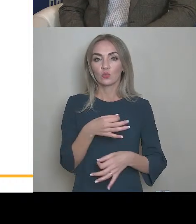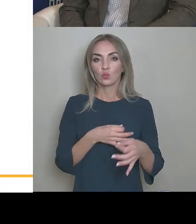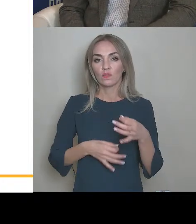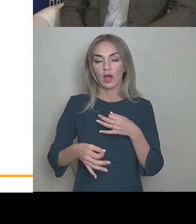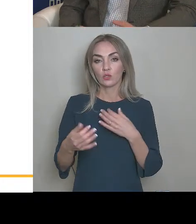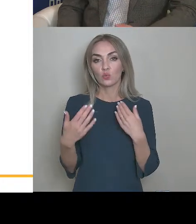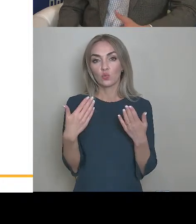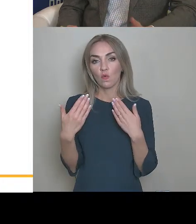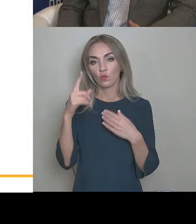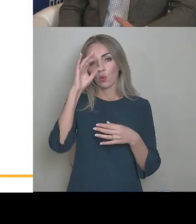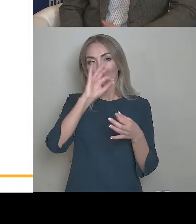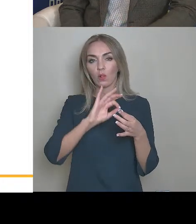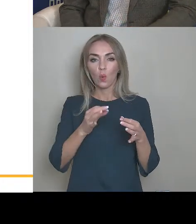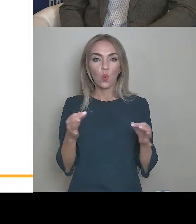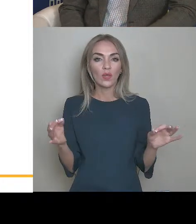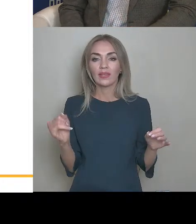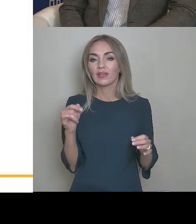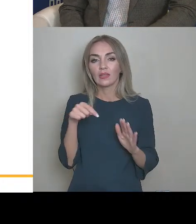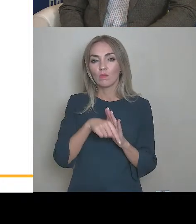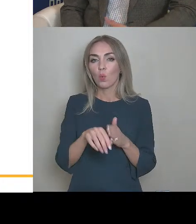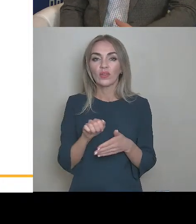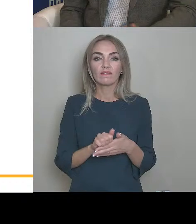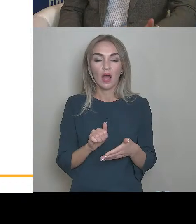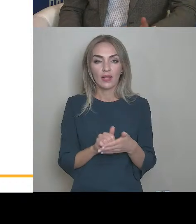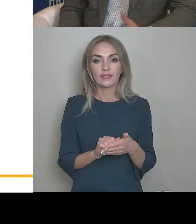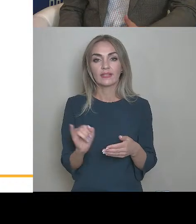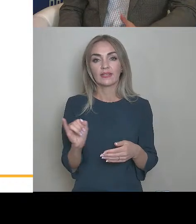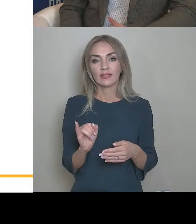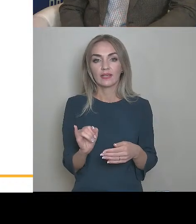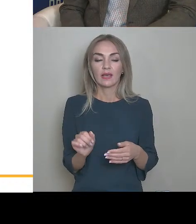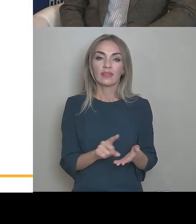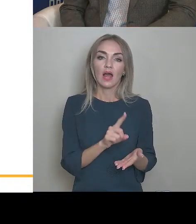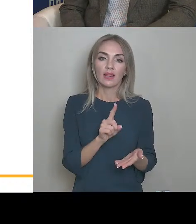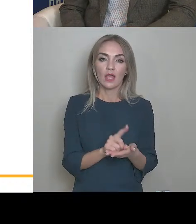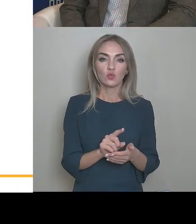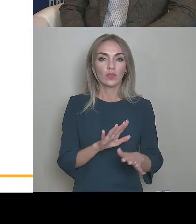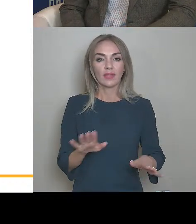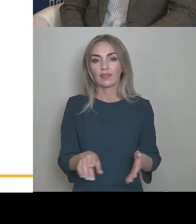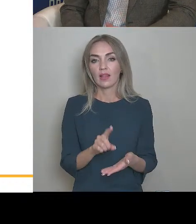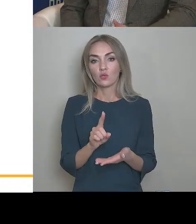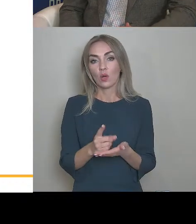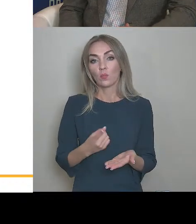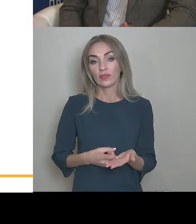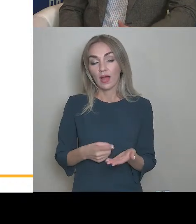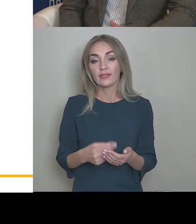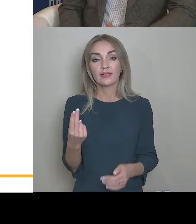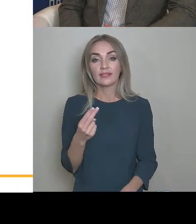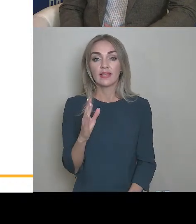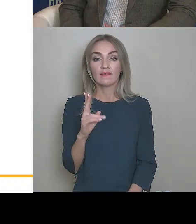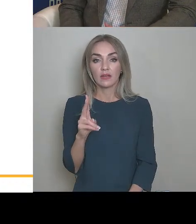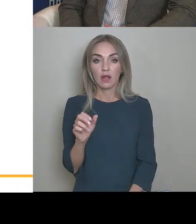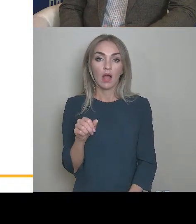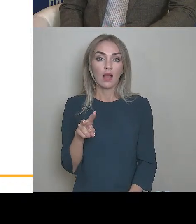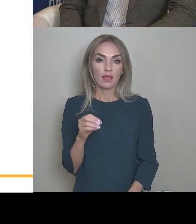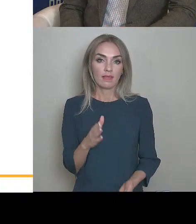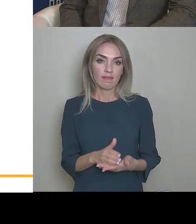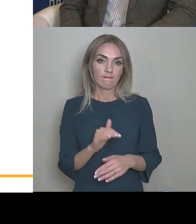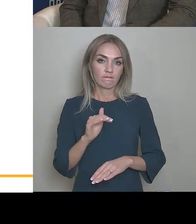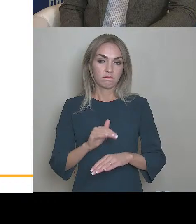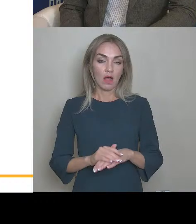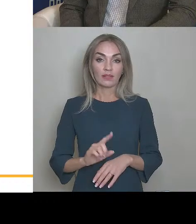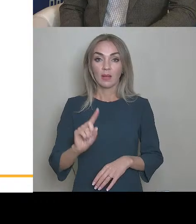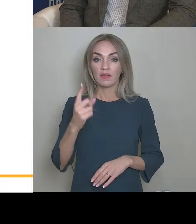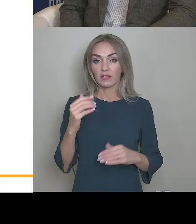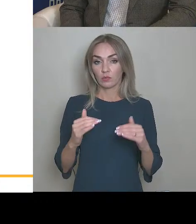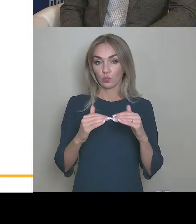not going to discuss the logic and motivation and appropriate argumentation of the CEC, but this